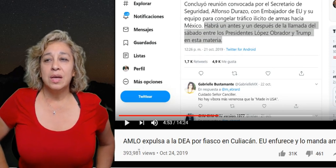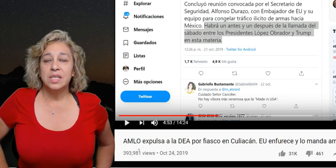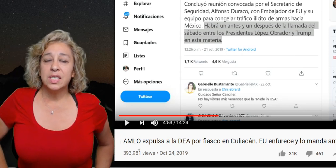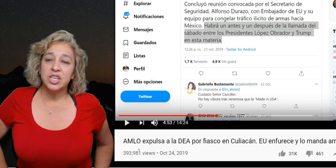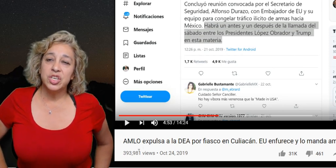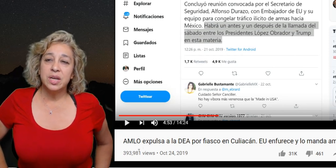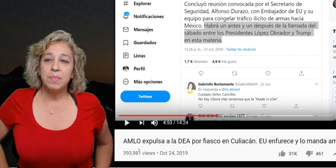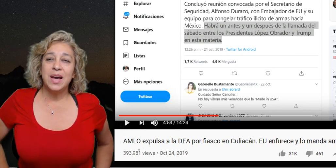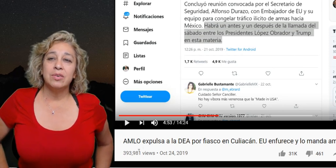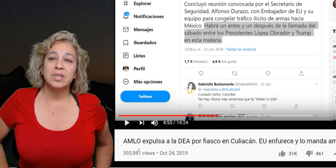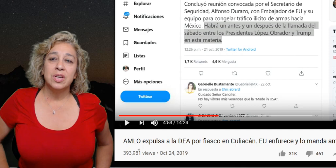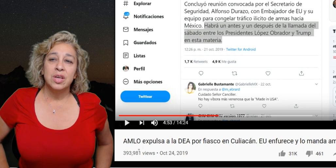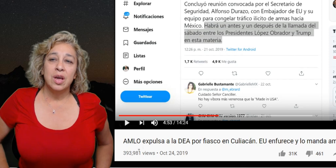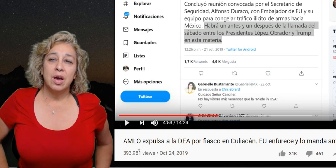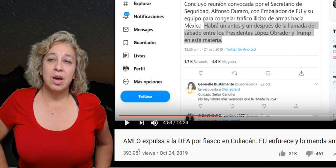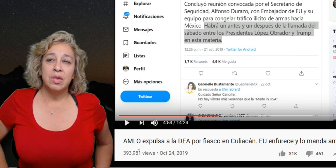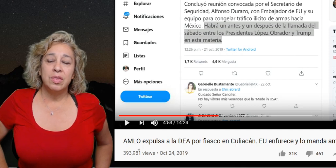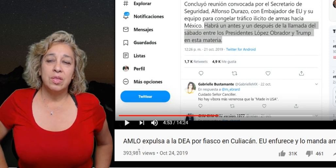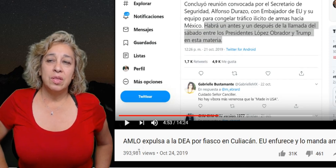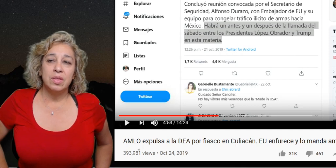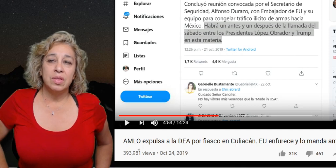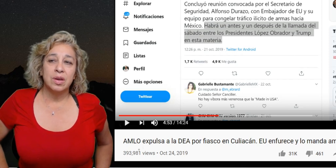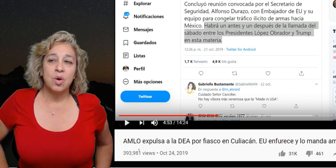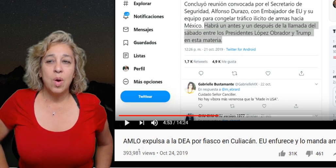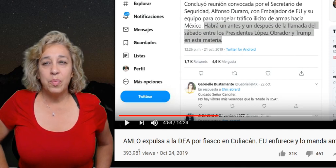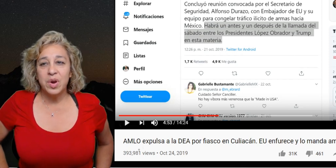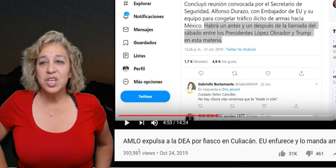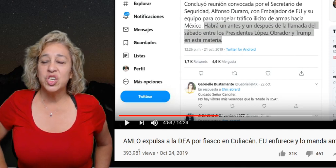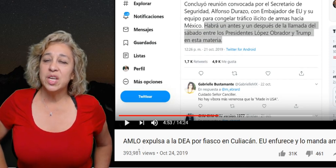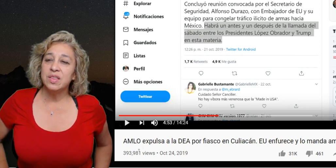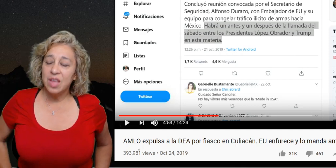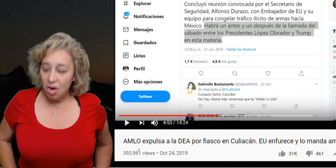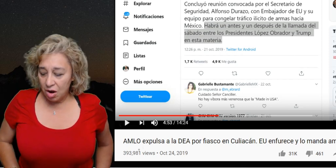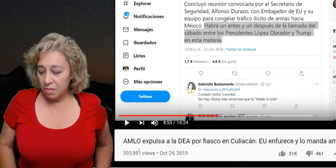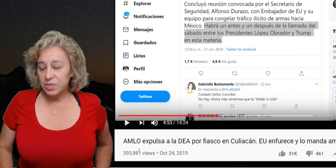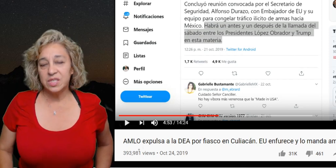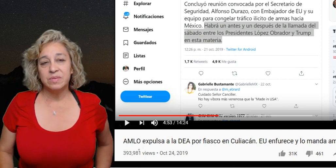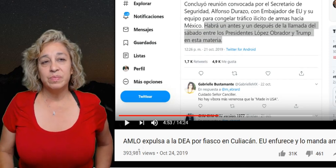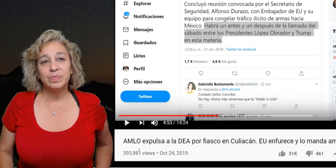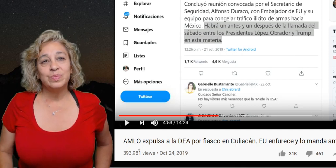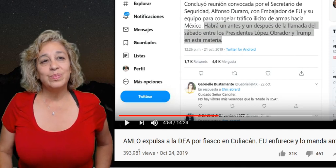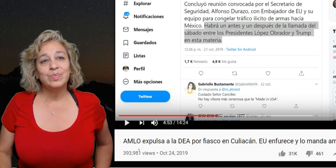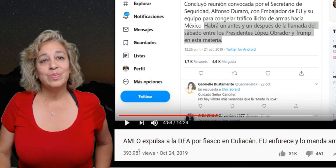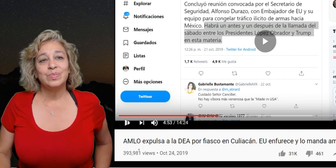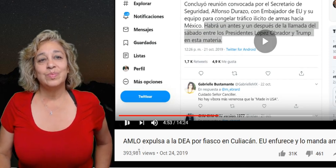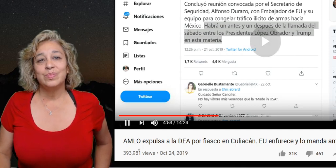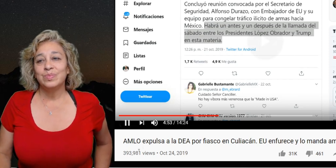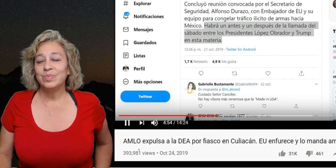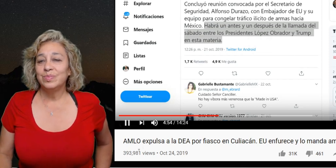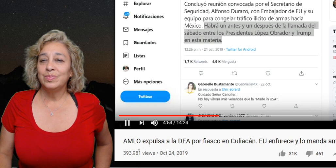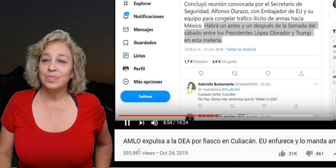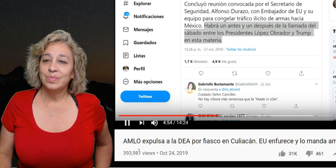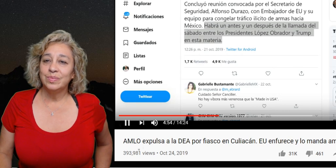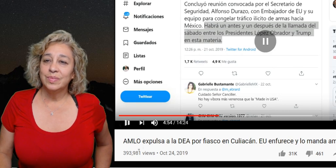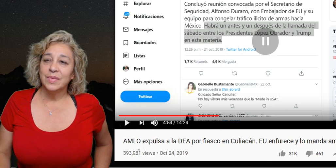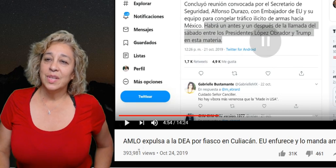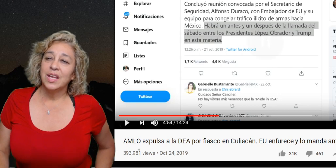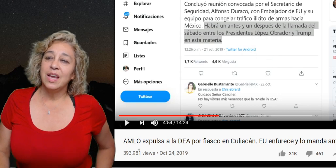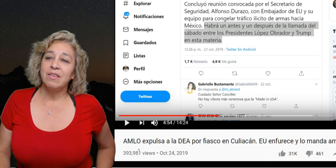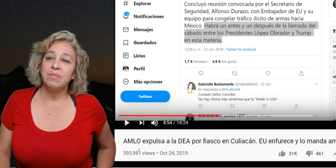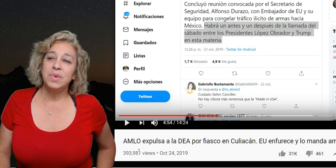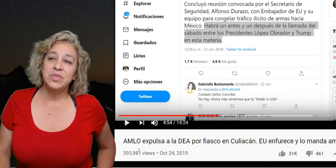a discussion about the cooperation and the arms de la DEA y